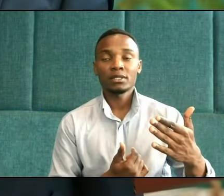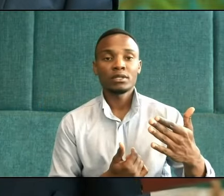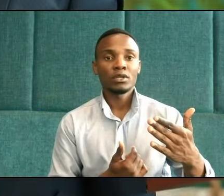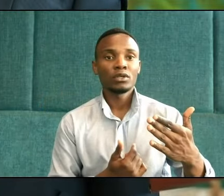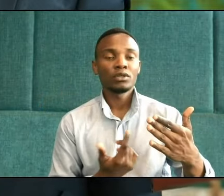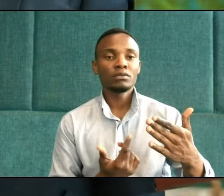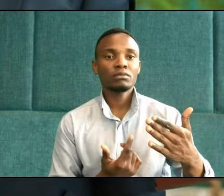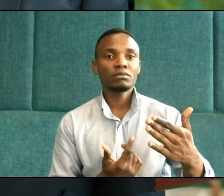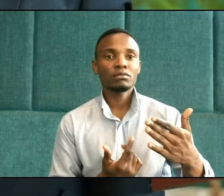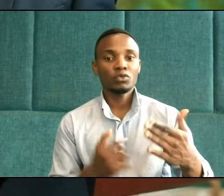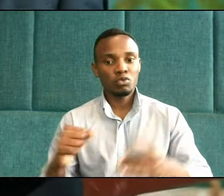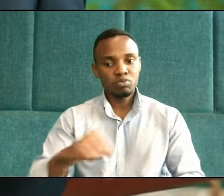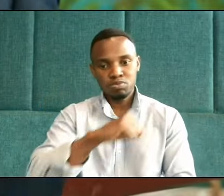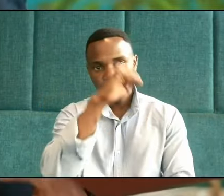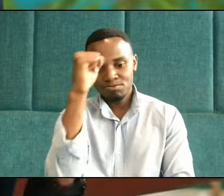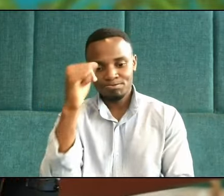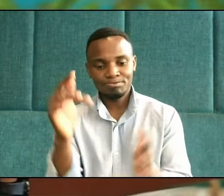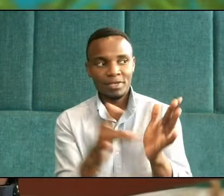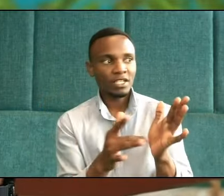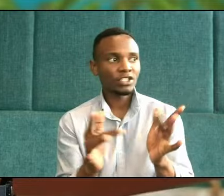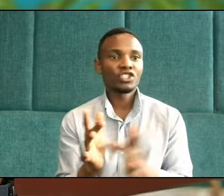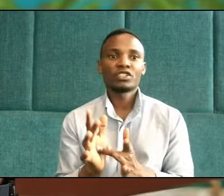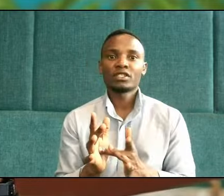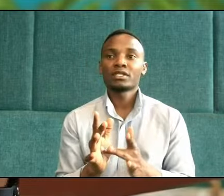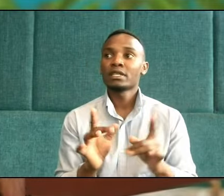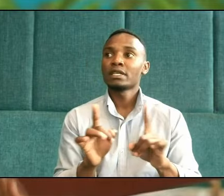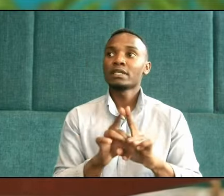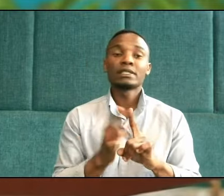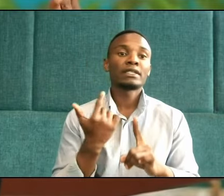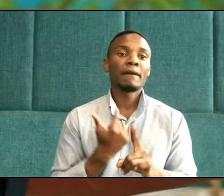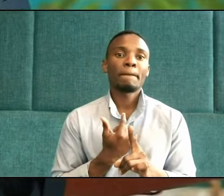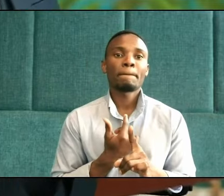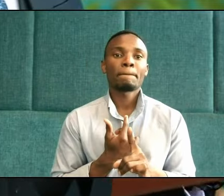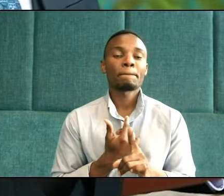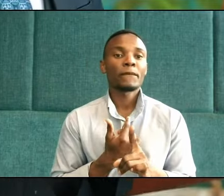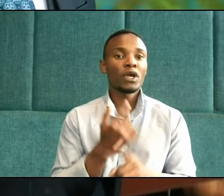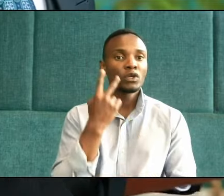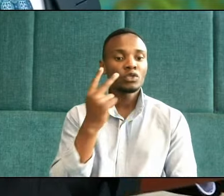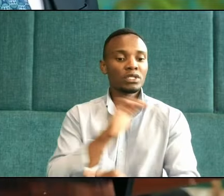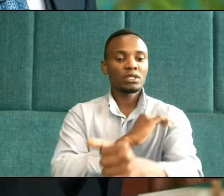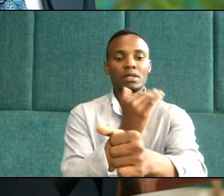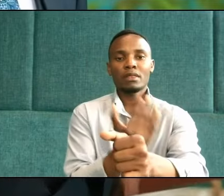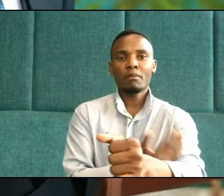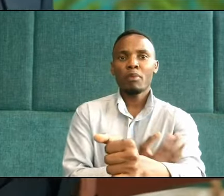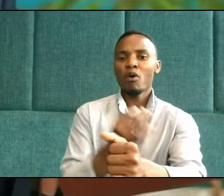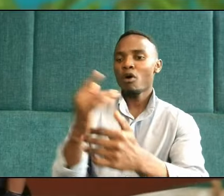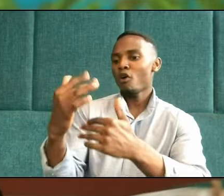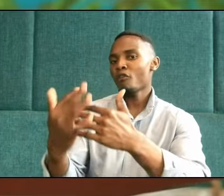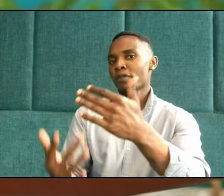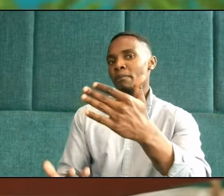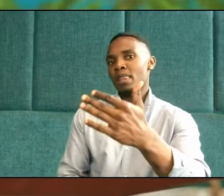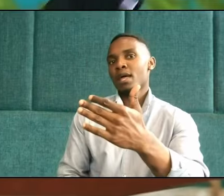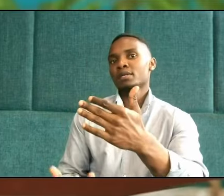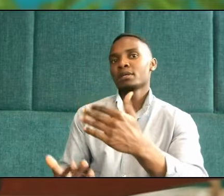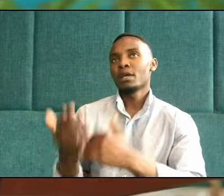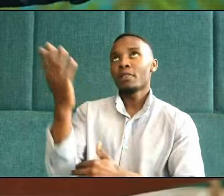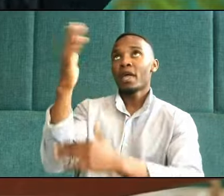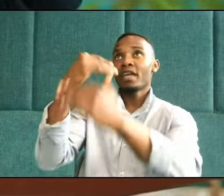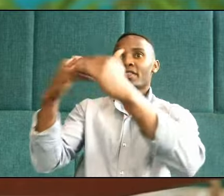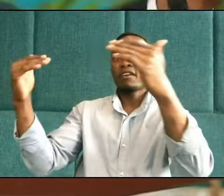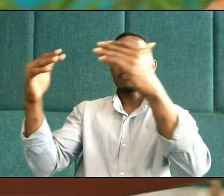out, he took that blood. And you see the power of that blood in the heavenly gates. When